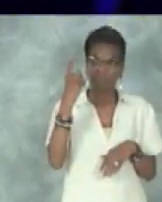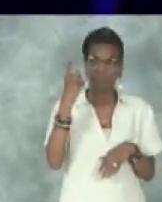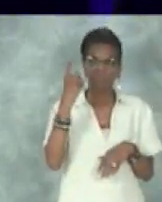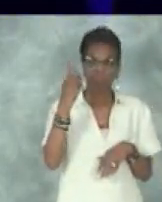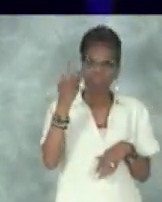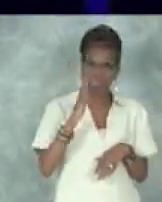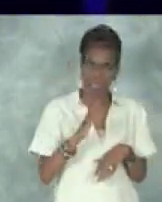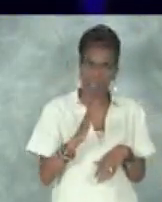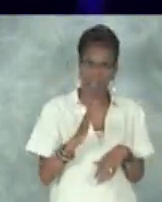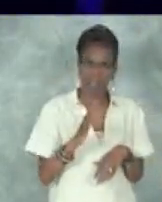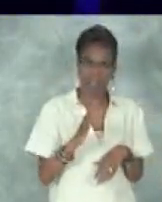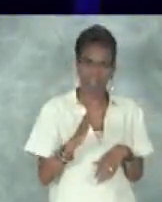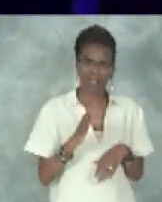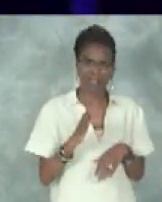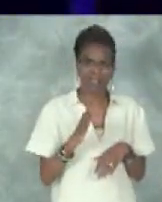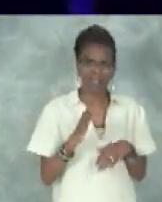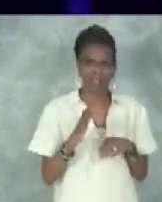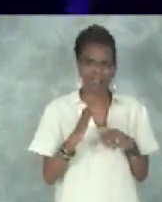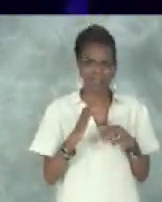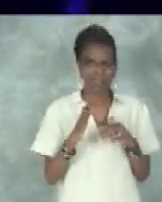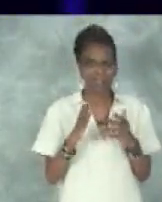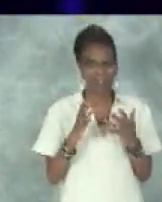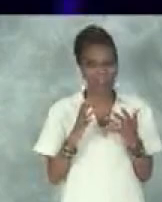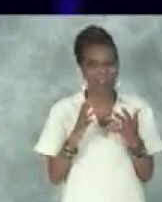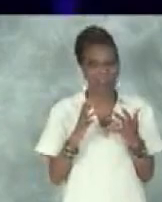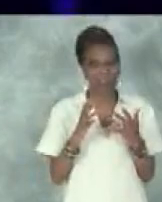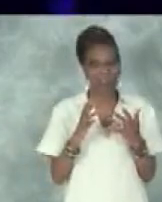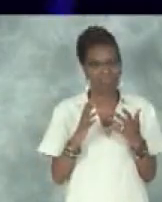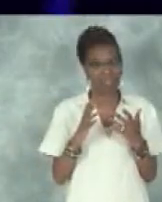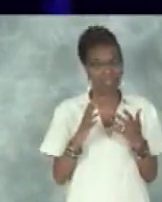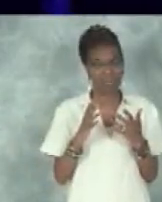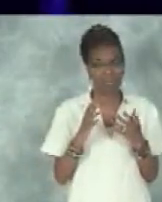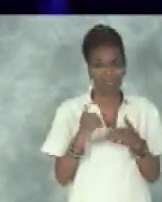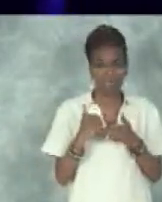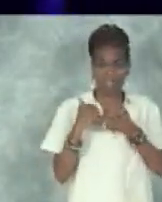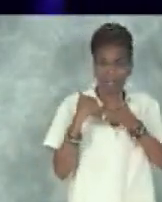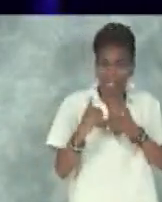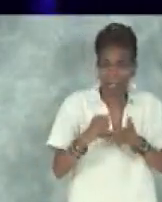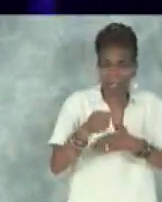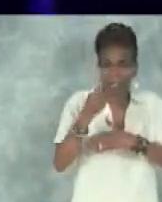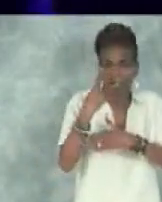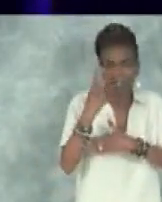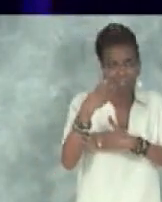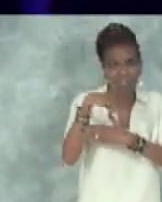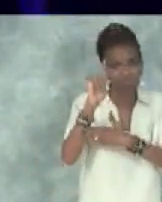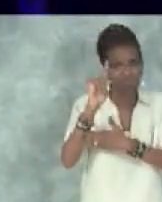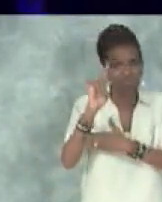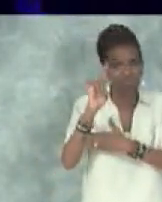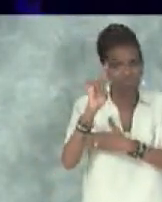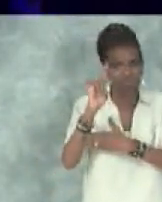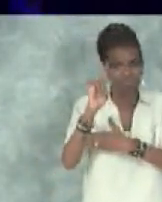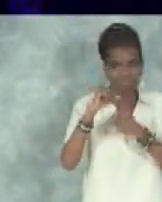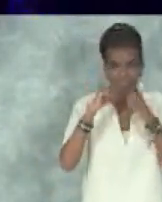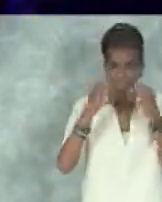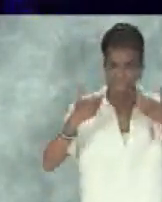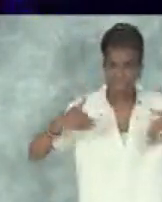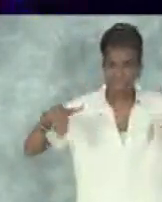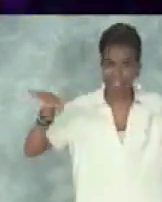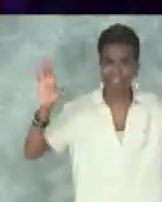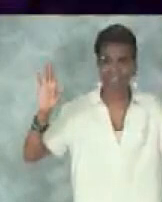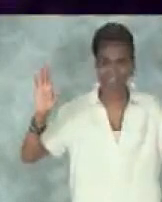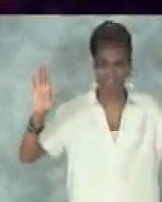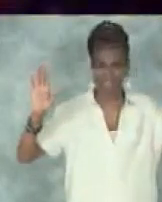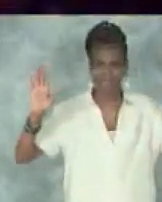God, we ask that you hold on to us. Help us to understand you. Help us to line up